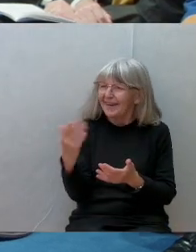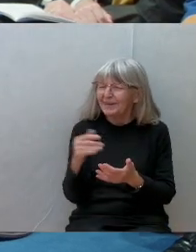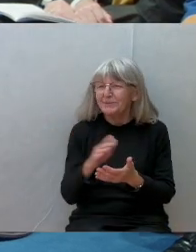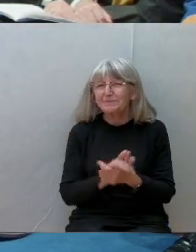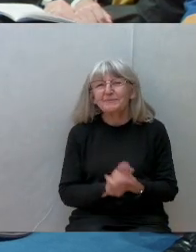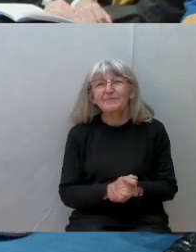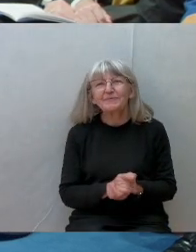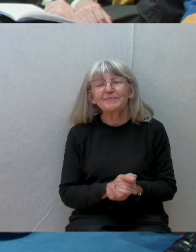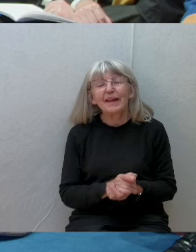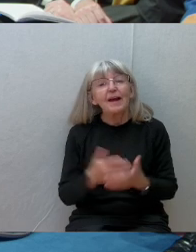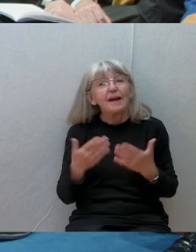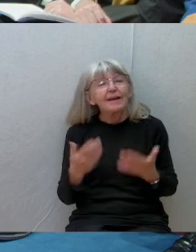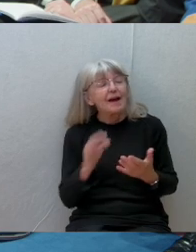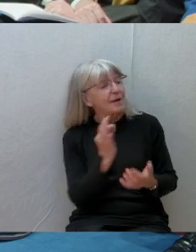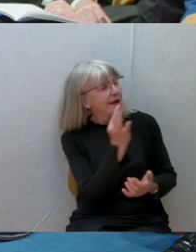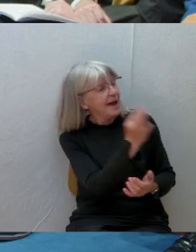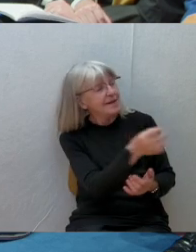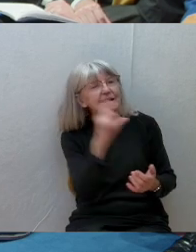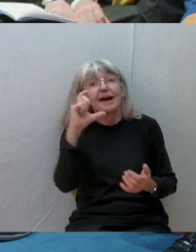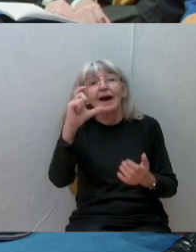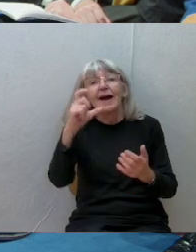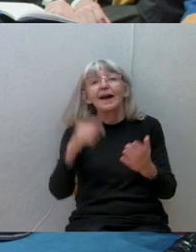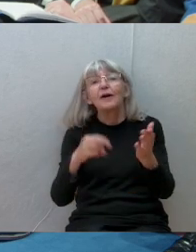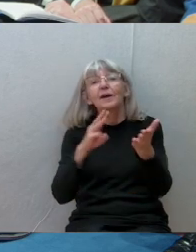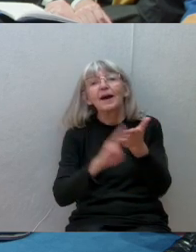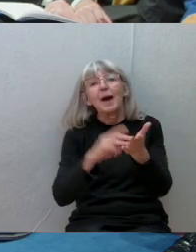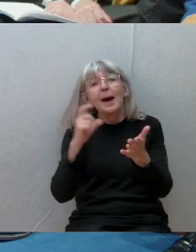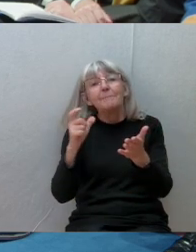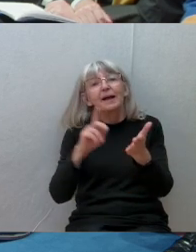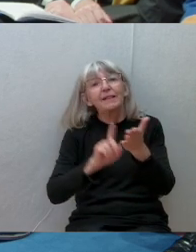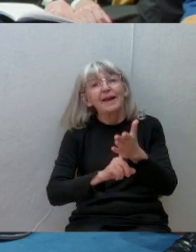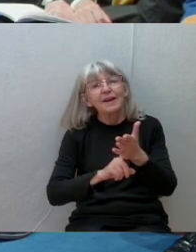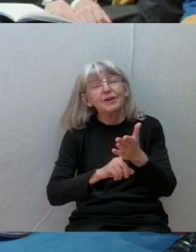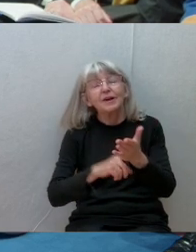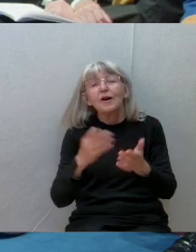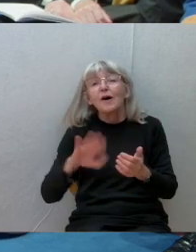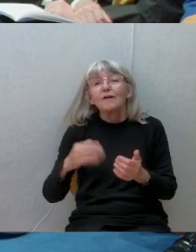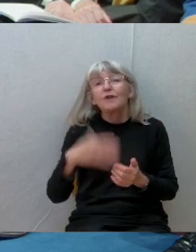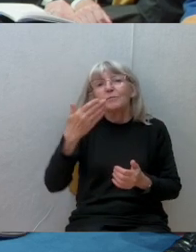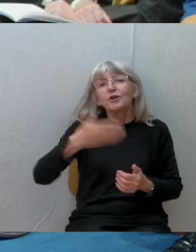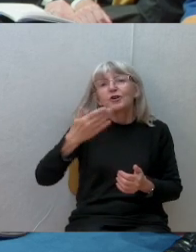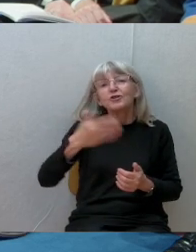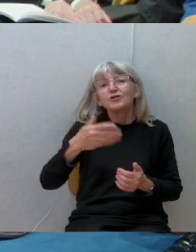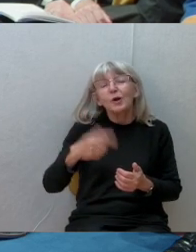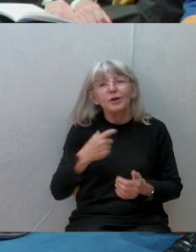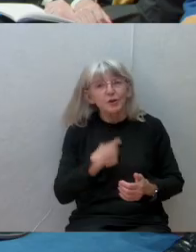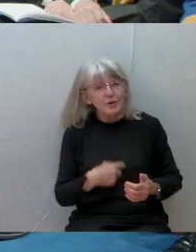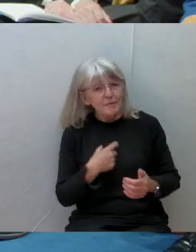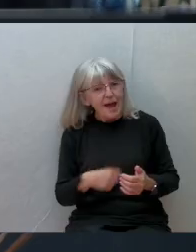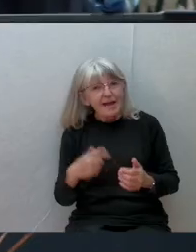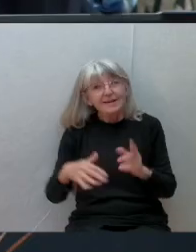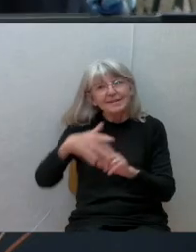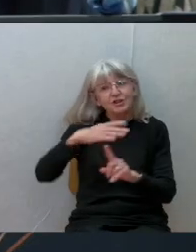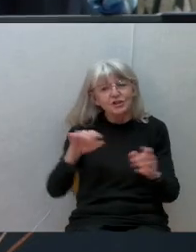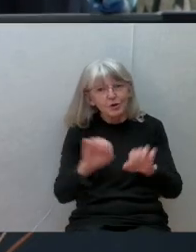I now call on Carrie McLennan from the School of Humanities, Social Sciences and Law to present the candidates.